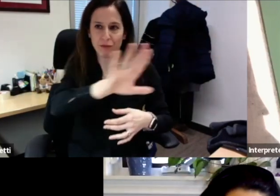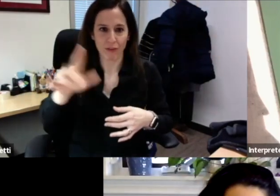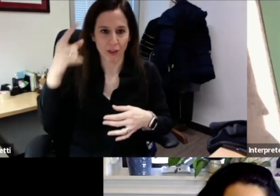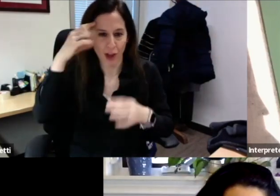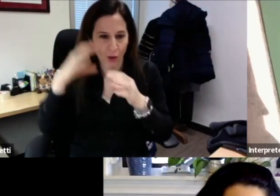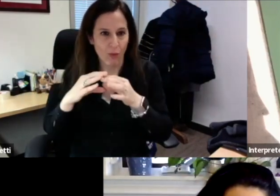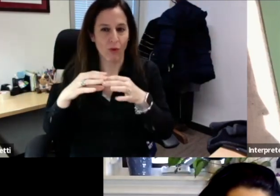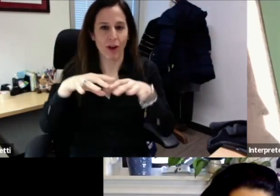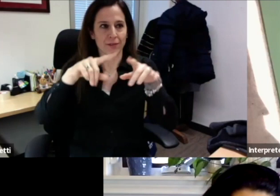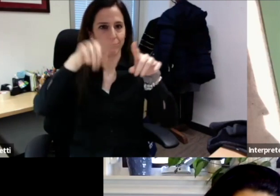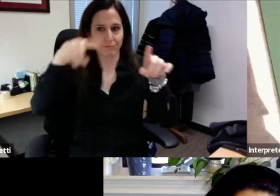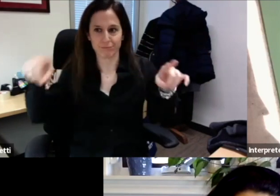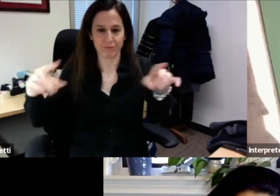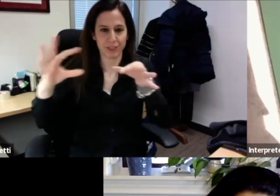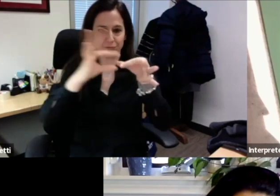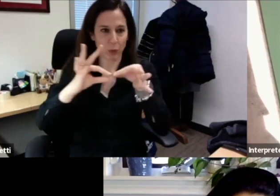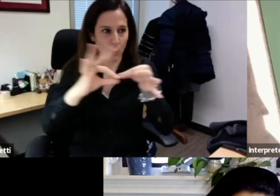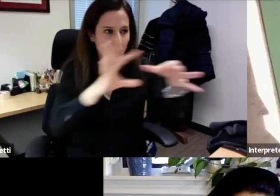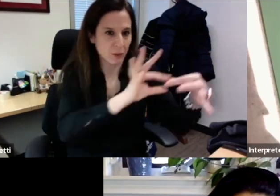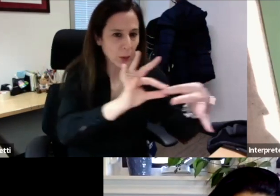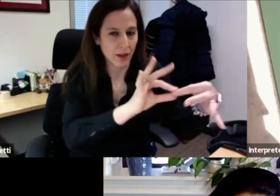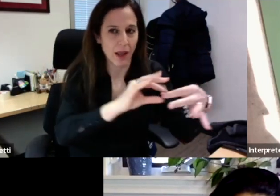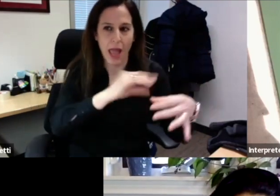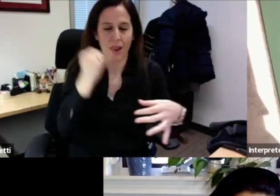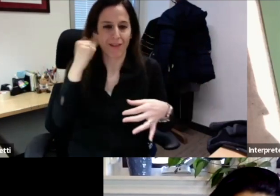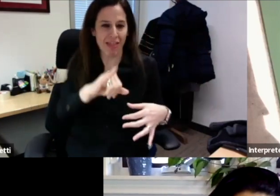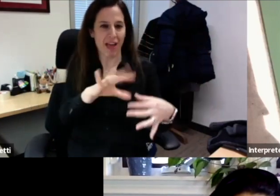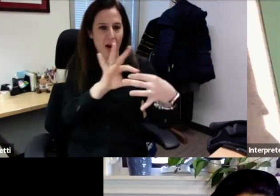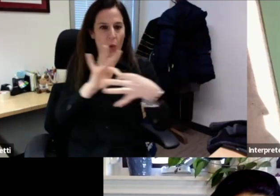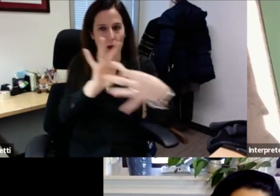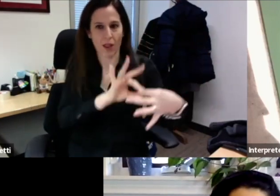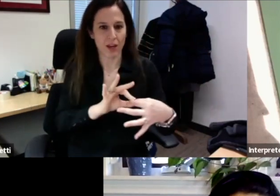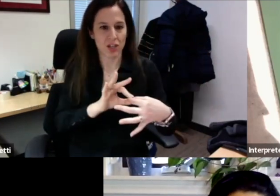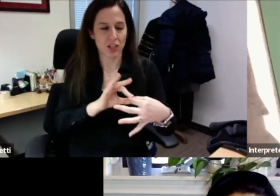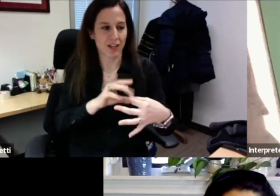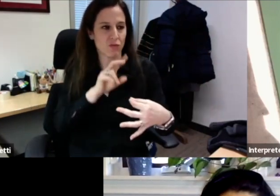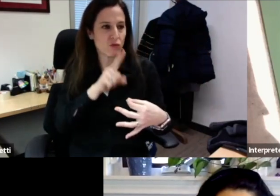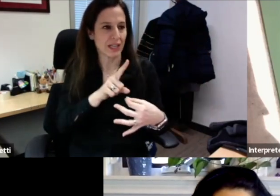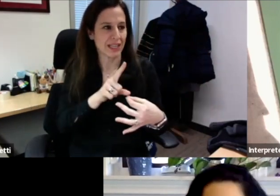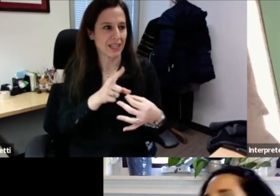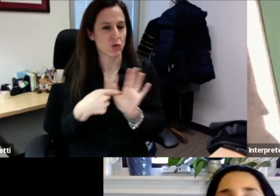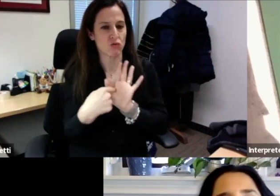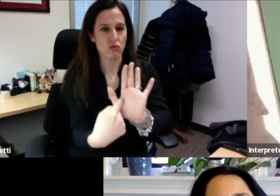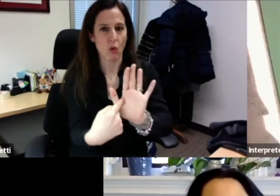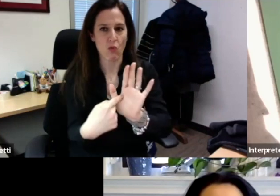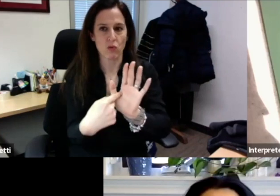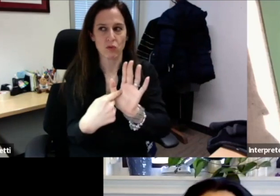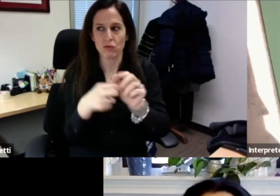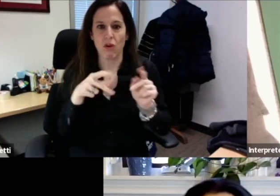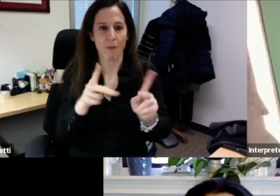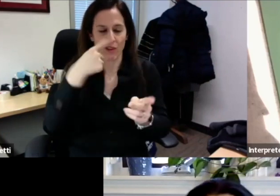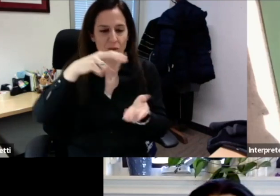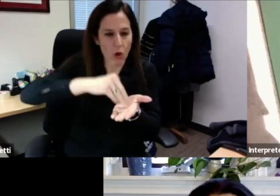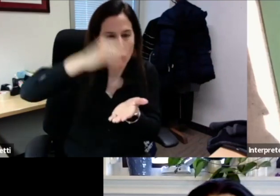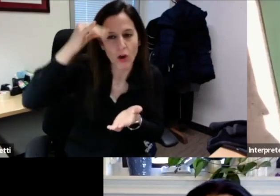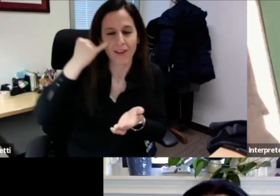time and look to see if there is correlation between what's happening with each of them. And